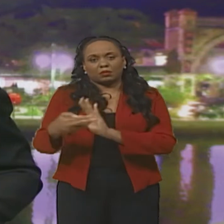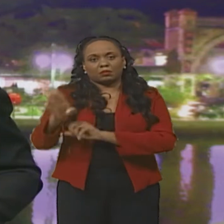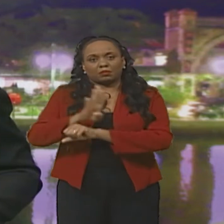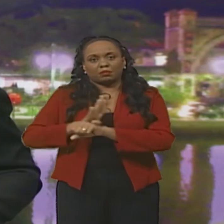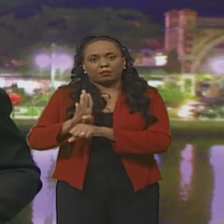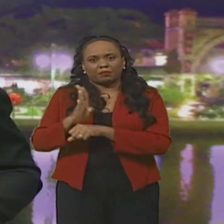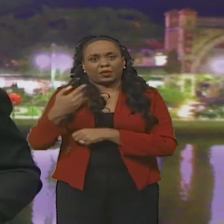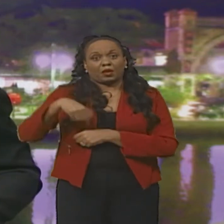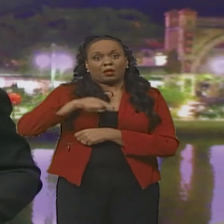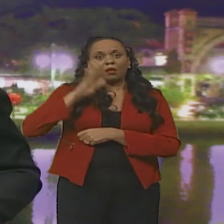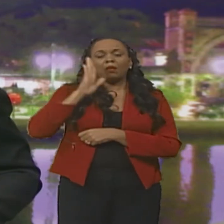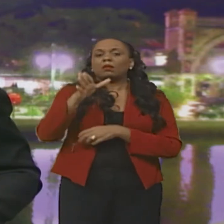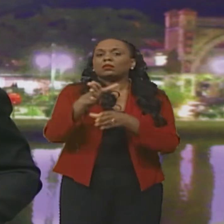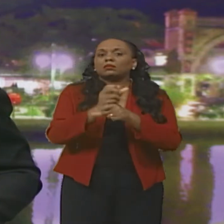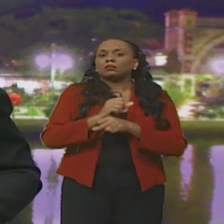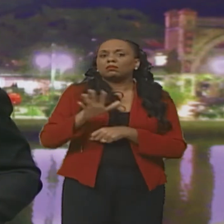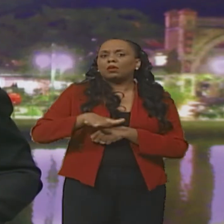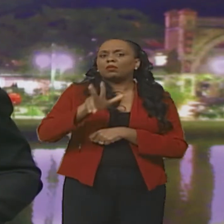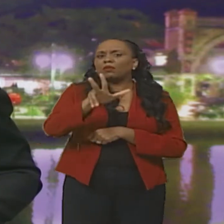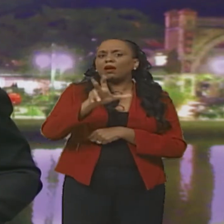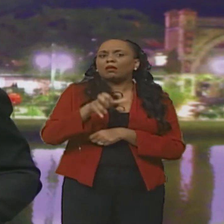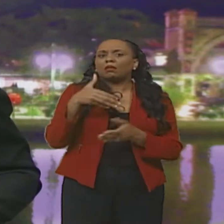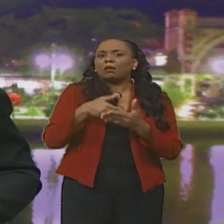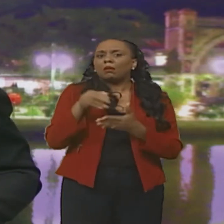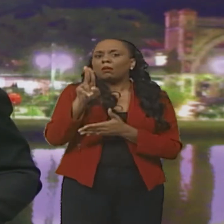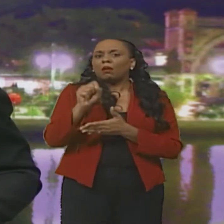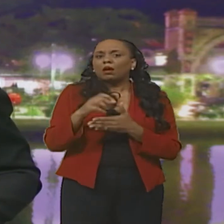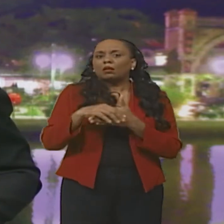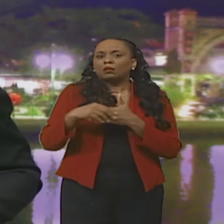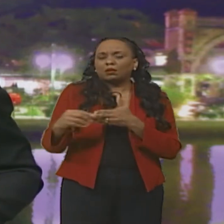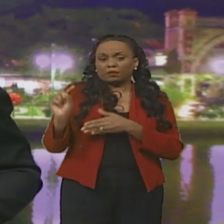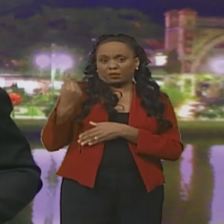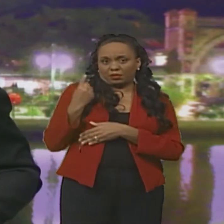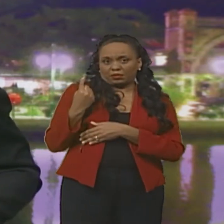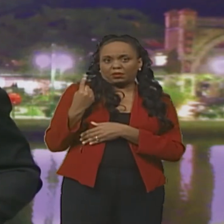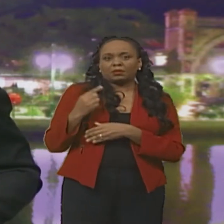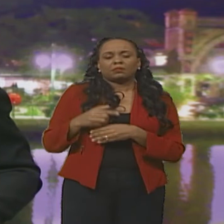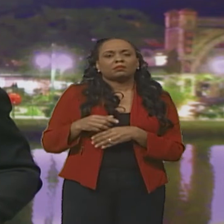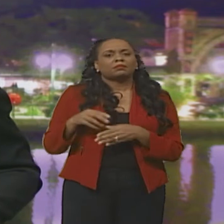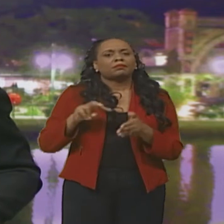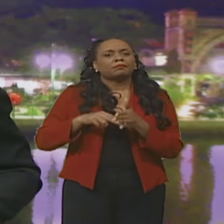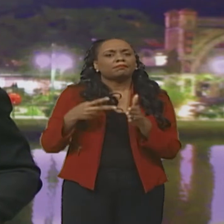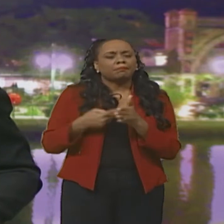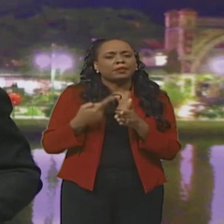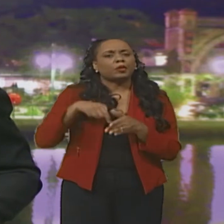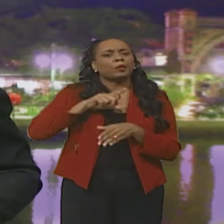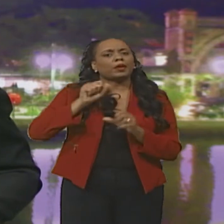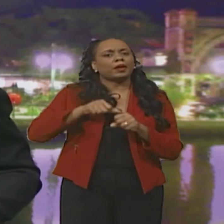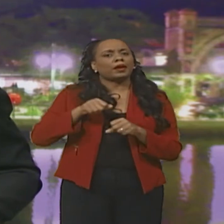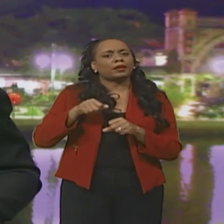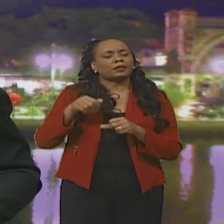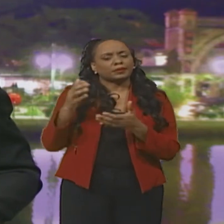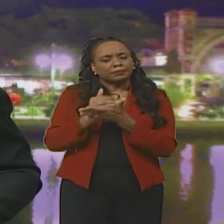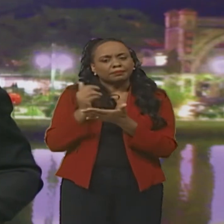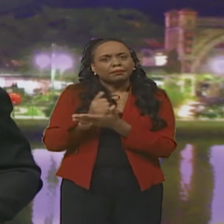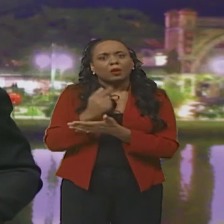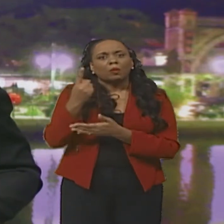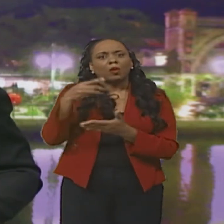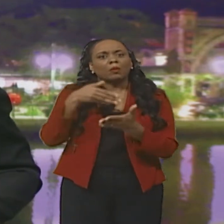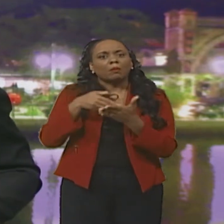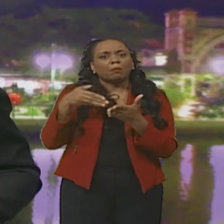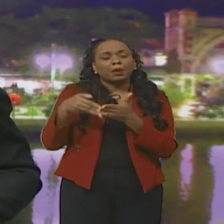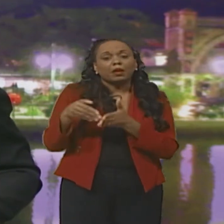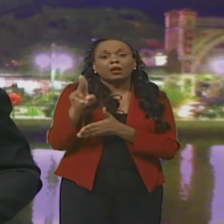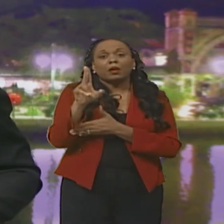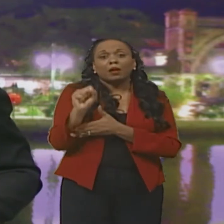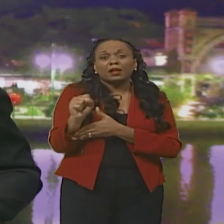initial $300,000 in grant financing from the GCF, and this will enable access to $1 million annually for